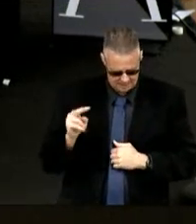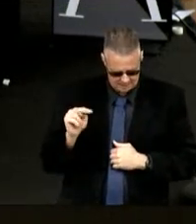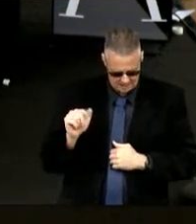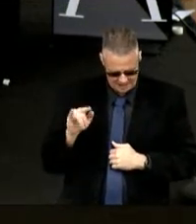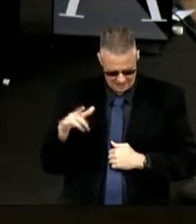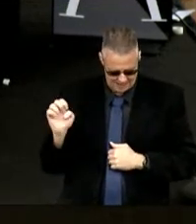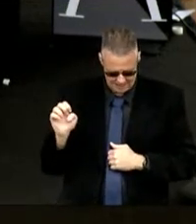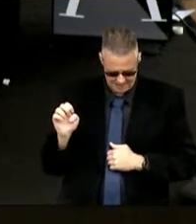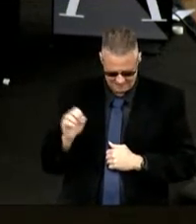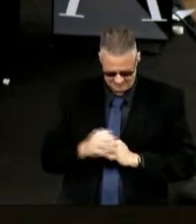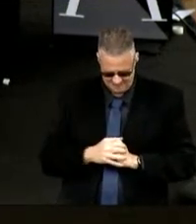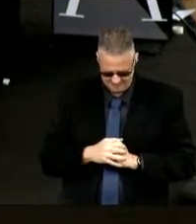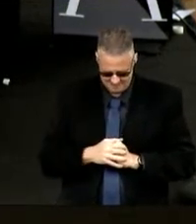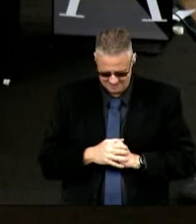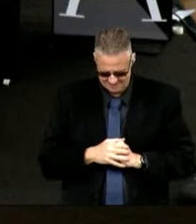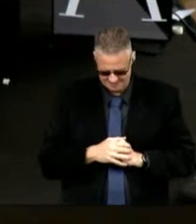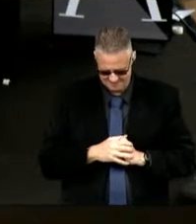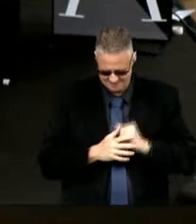Natalie,